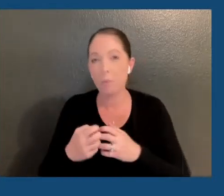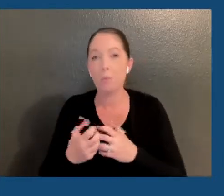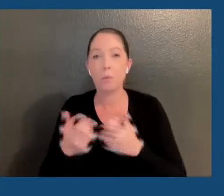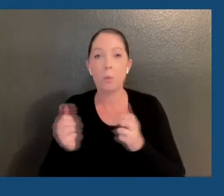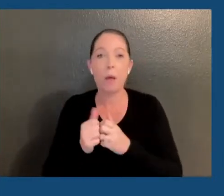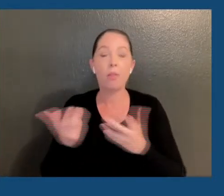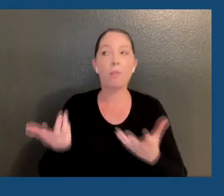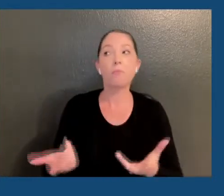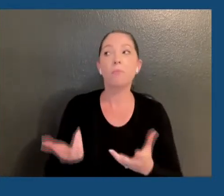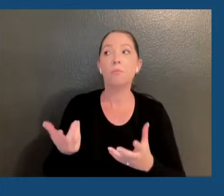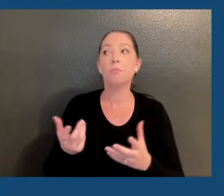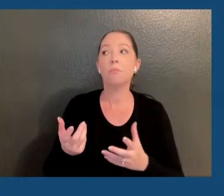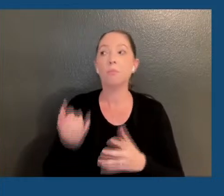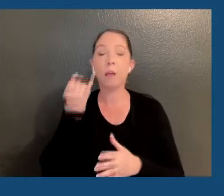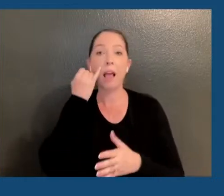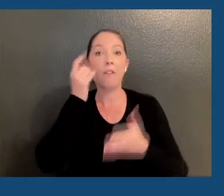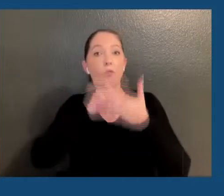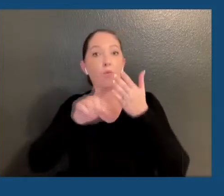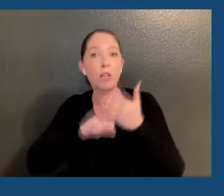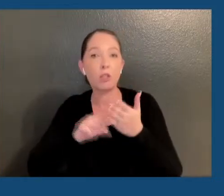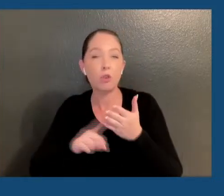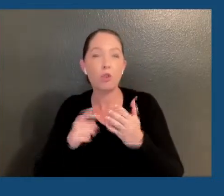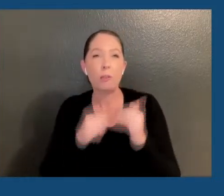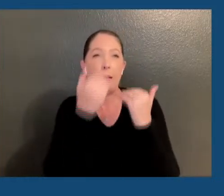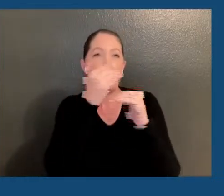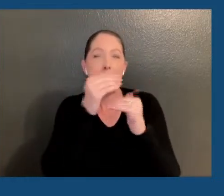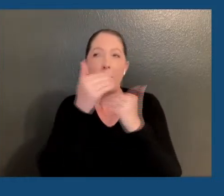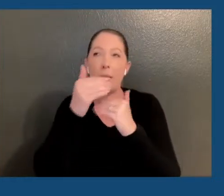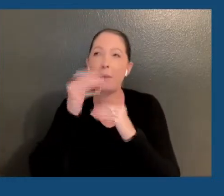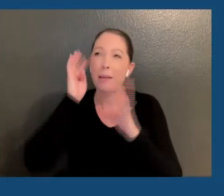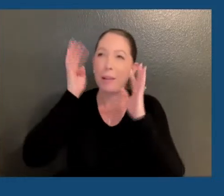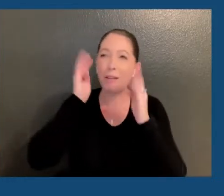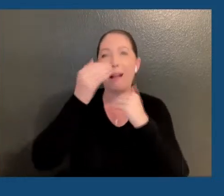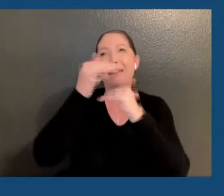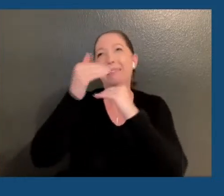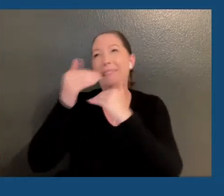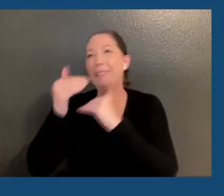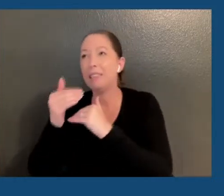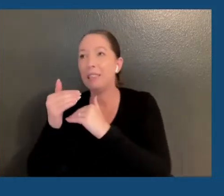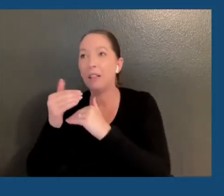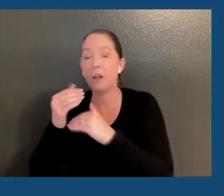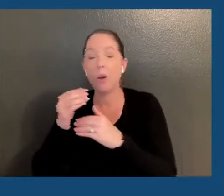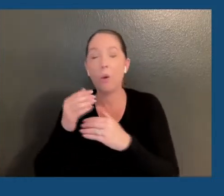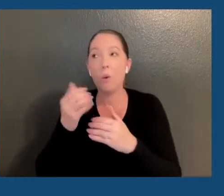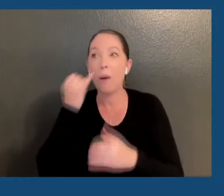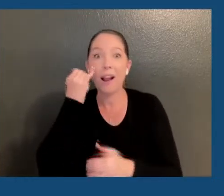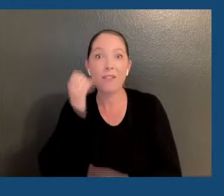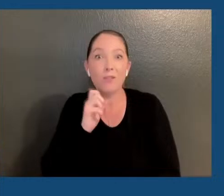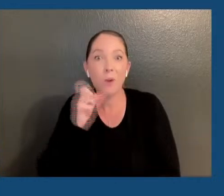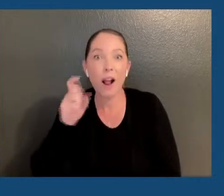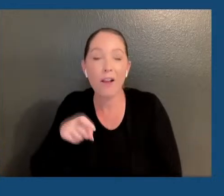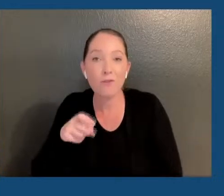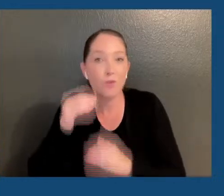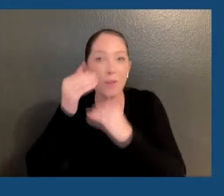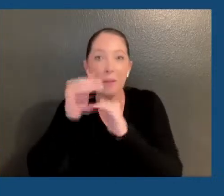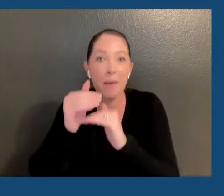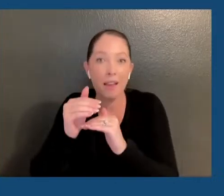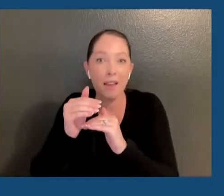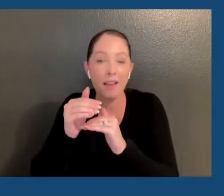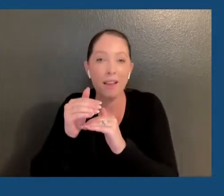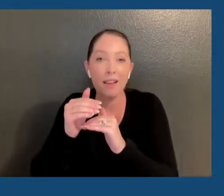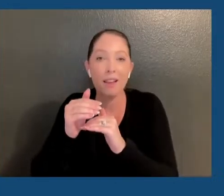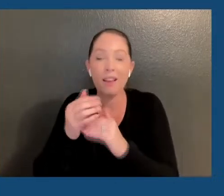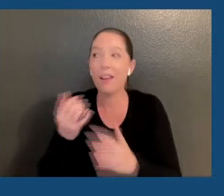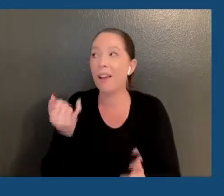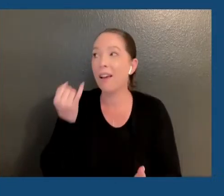to limit their imaginations based on computing infrastructure we currently had? What if we could give